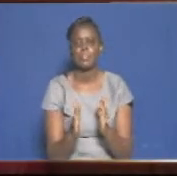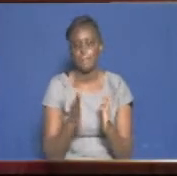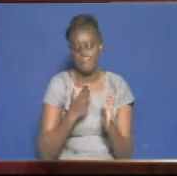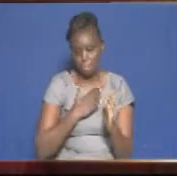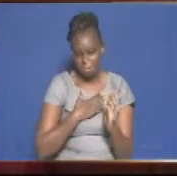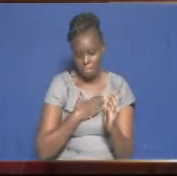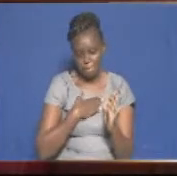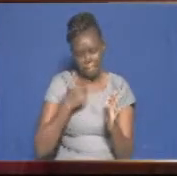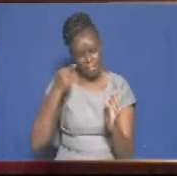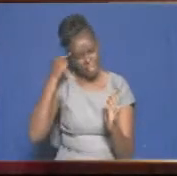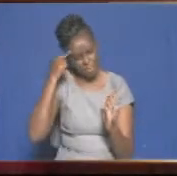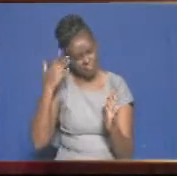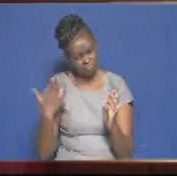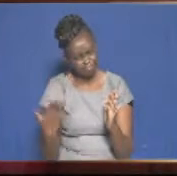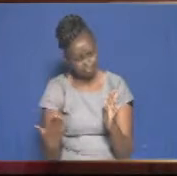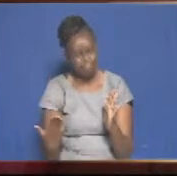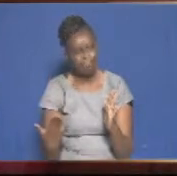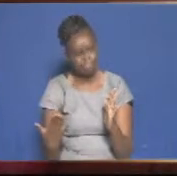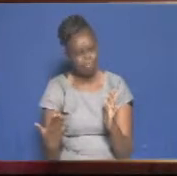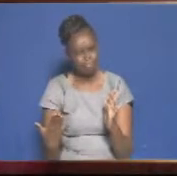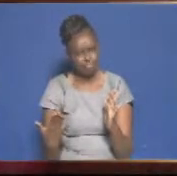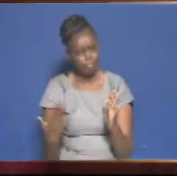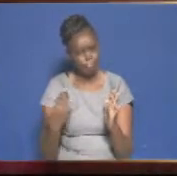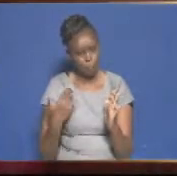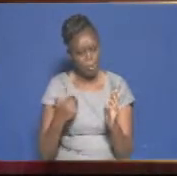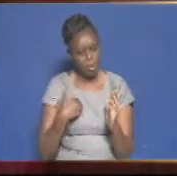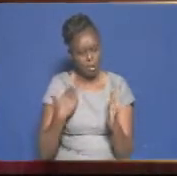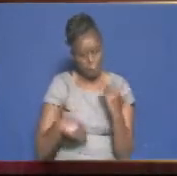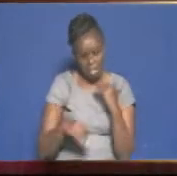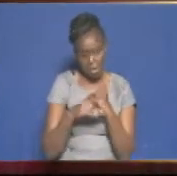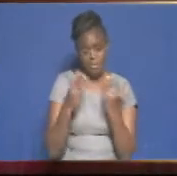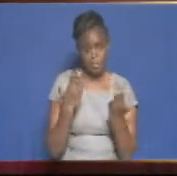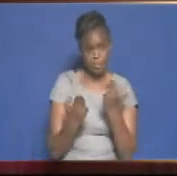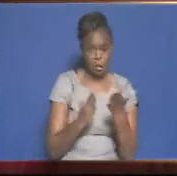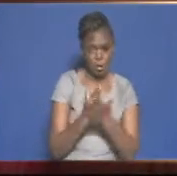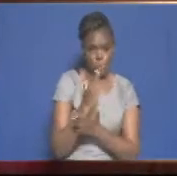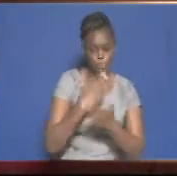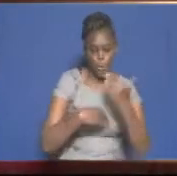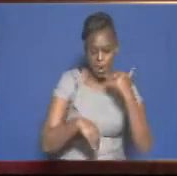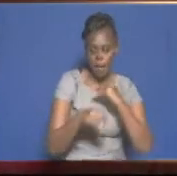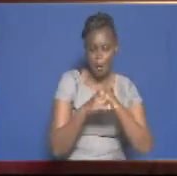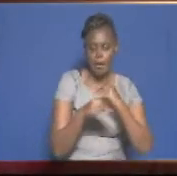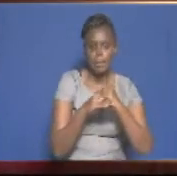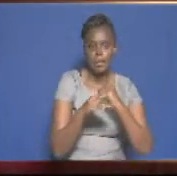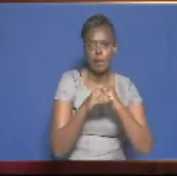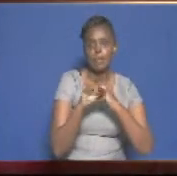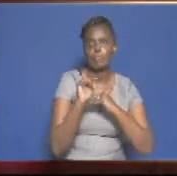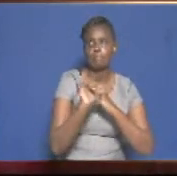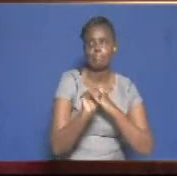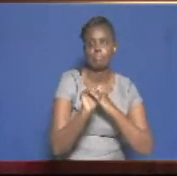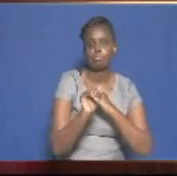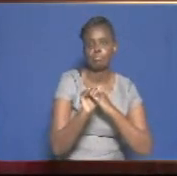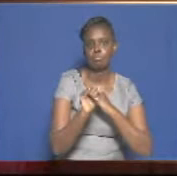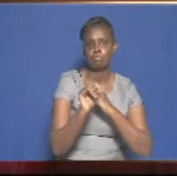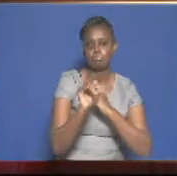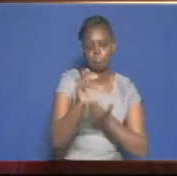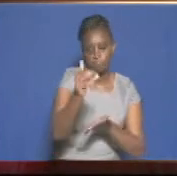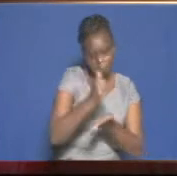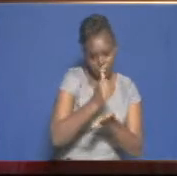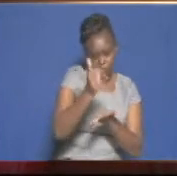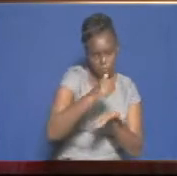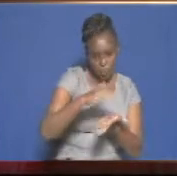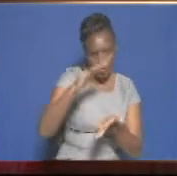My thinking would be, Mr. Speaker, there is an addition, maybe through supplementary, that we employ more